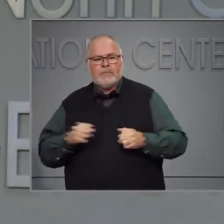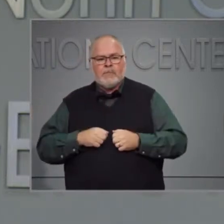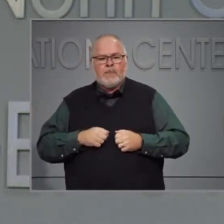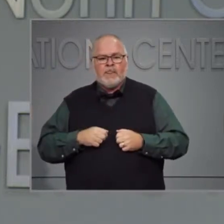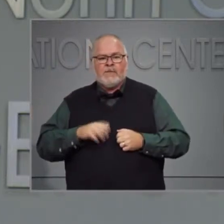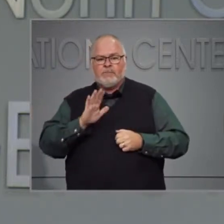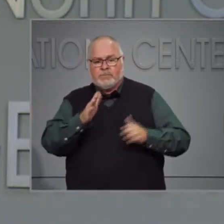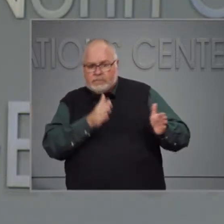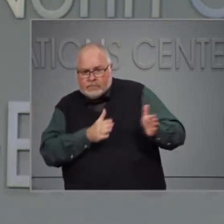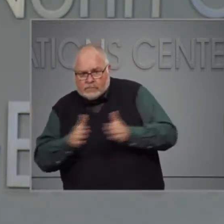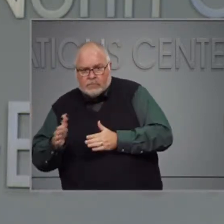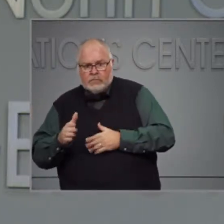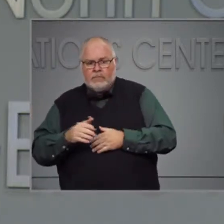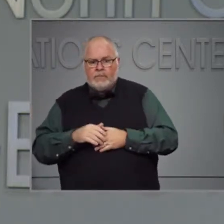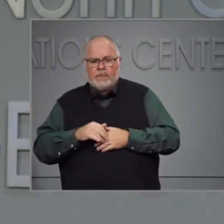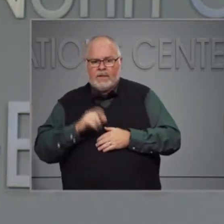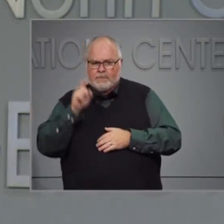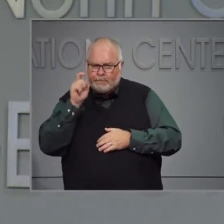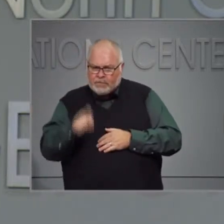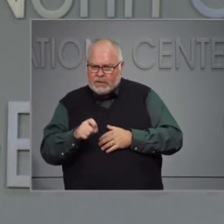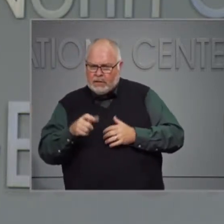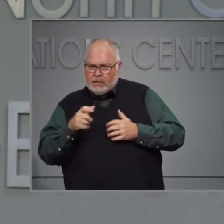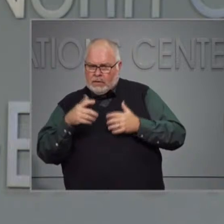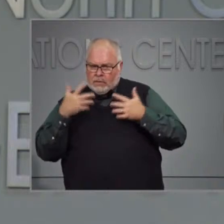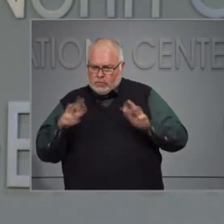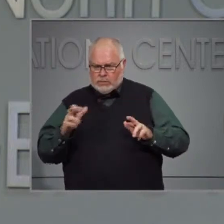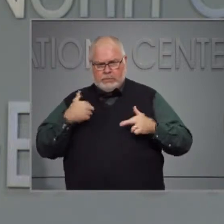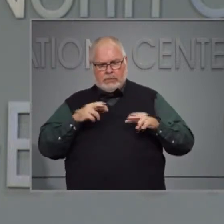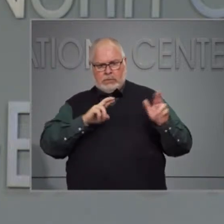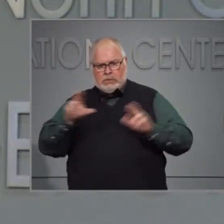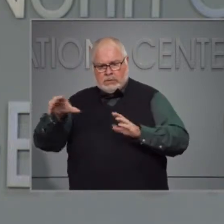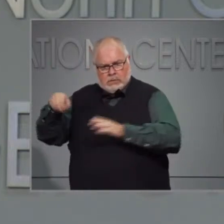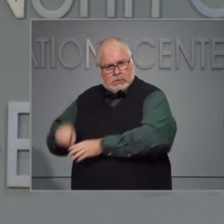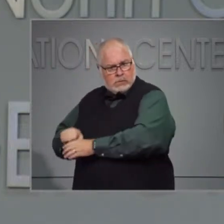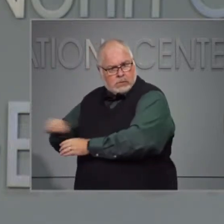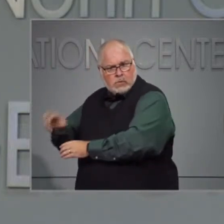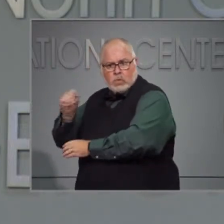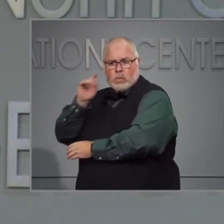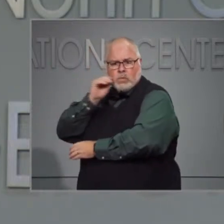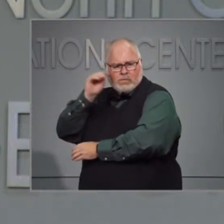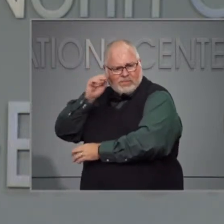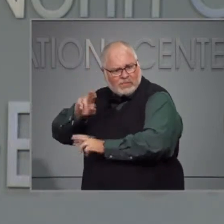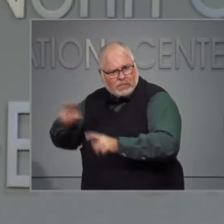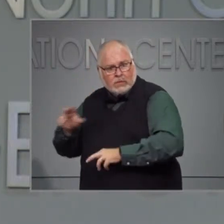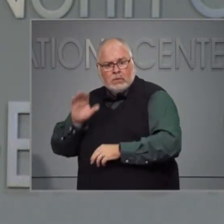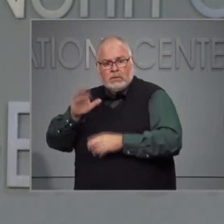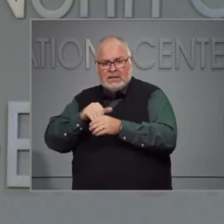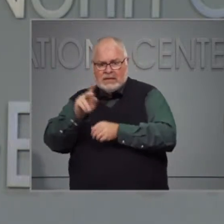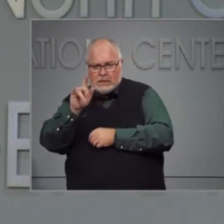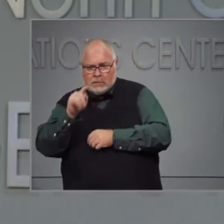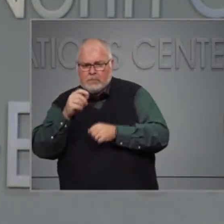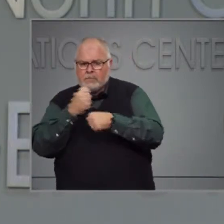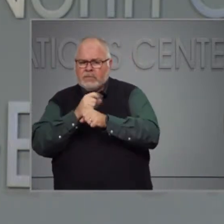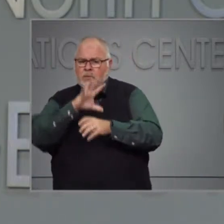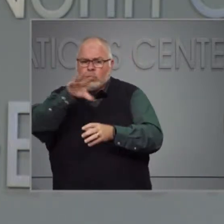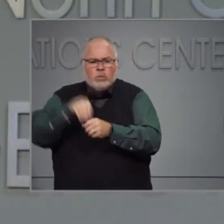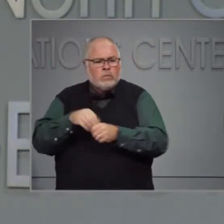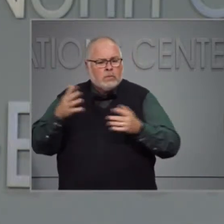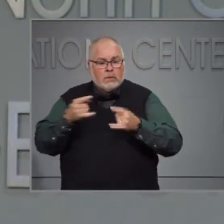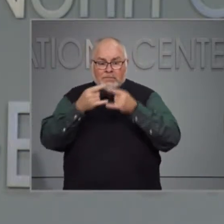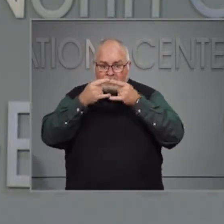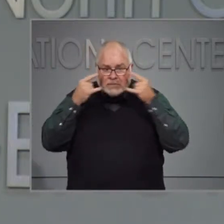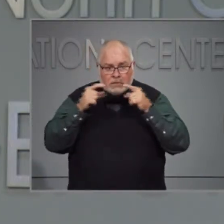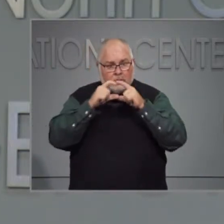and emergency kit should be completed at this time. In your kit this year, be sure to include face